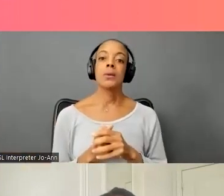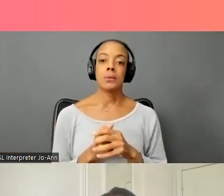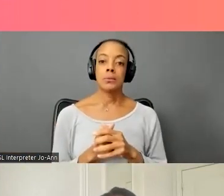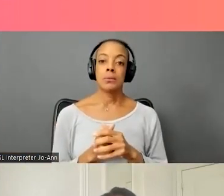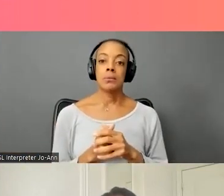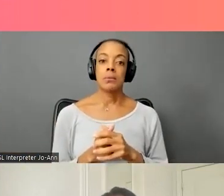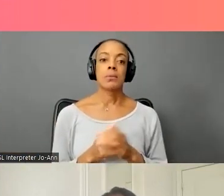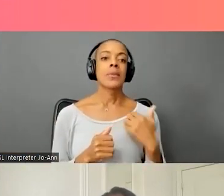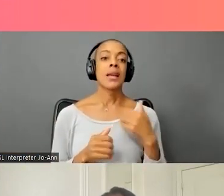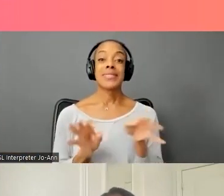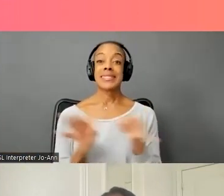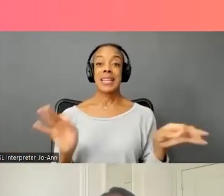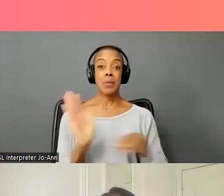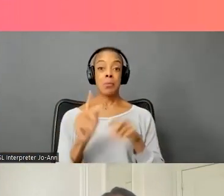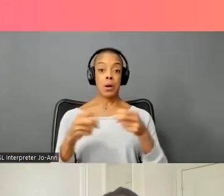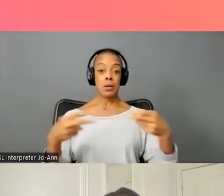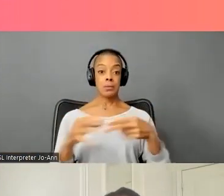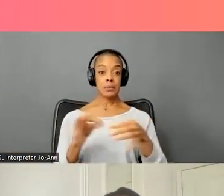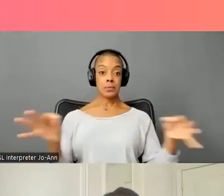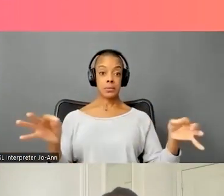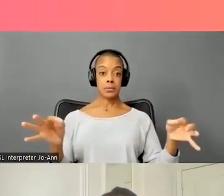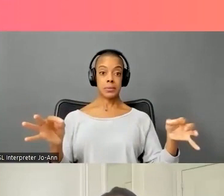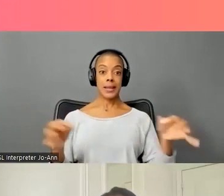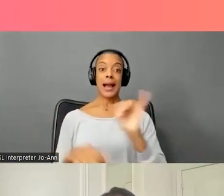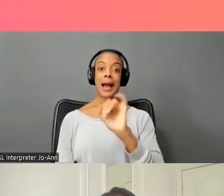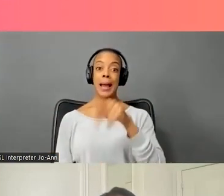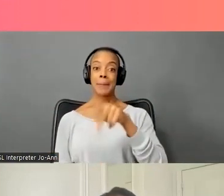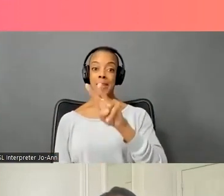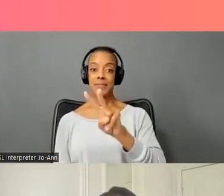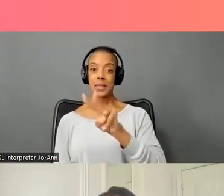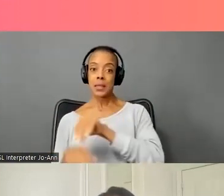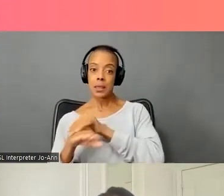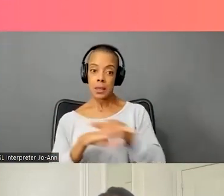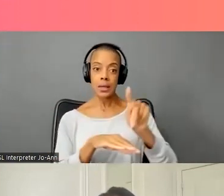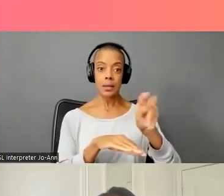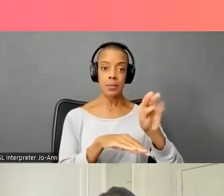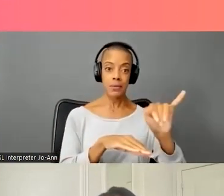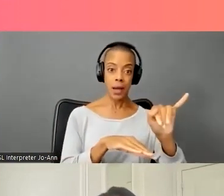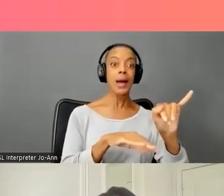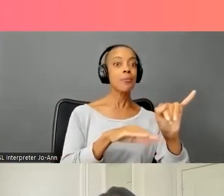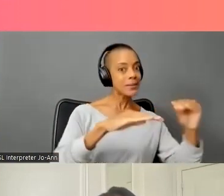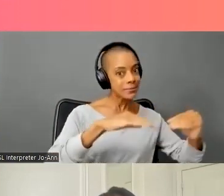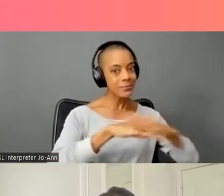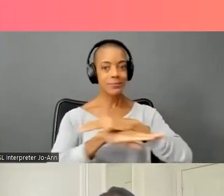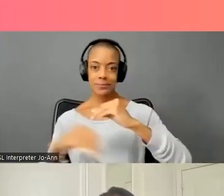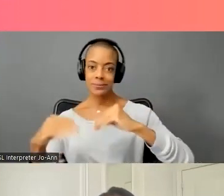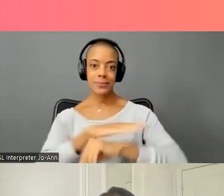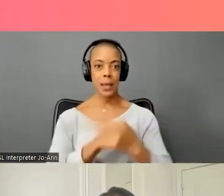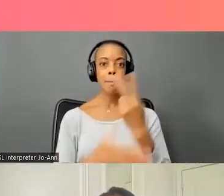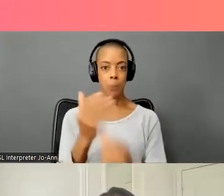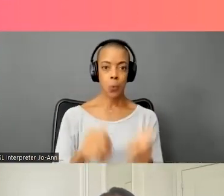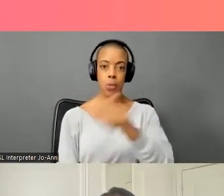this statement at the bottom that not only does IPV feed into TBI, but TBI feeds into IPV. And